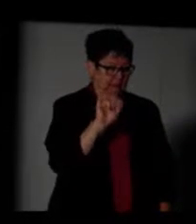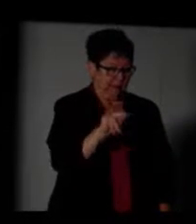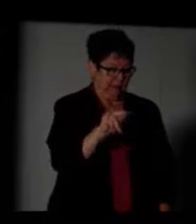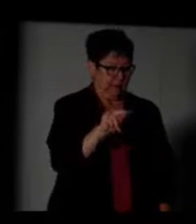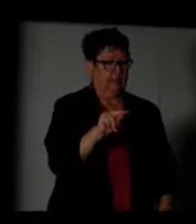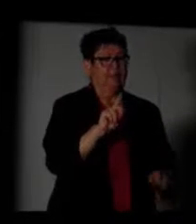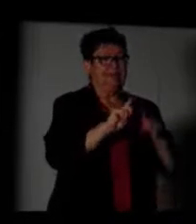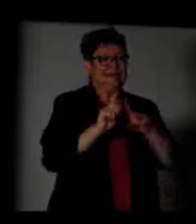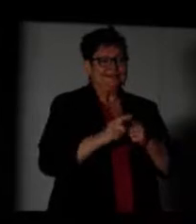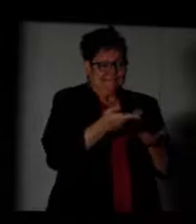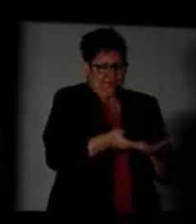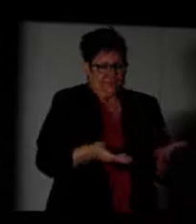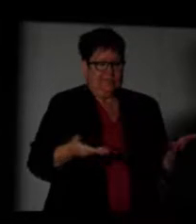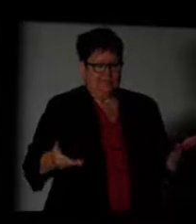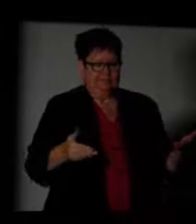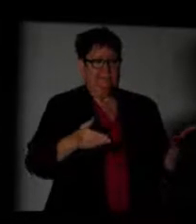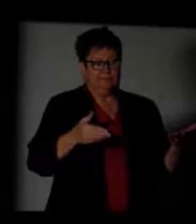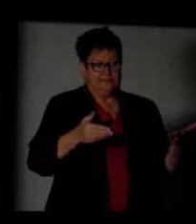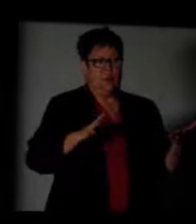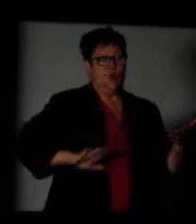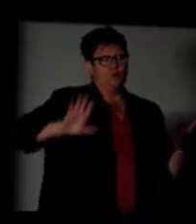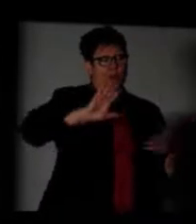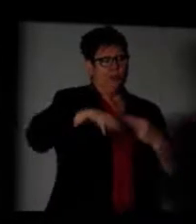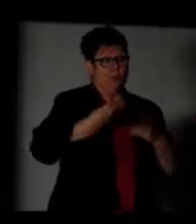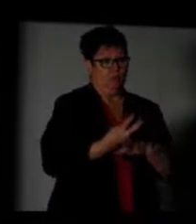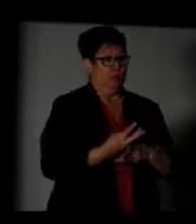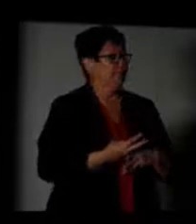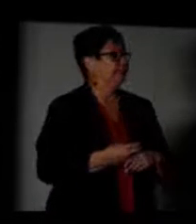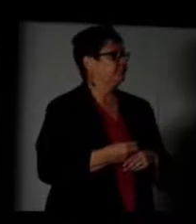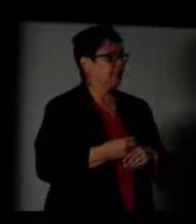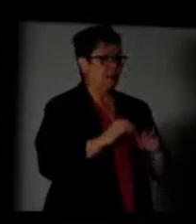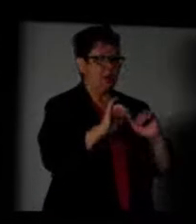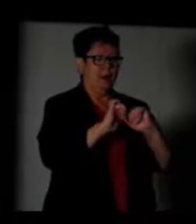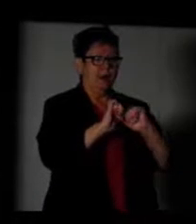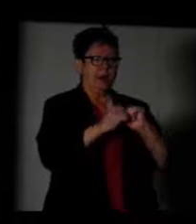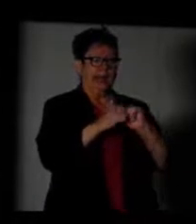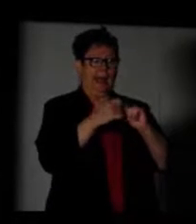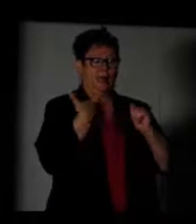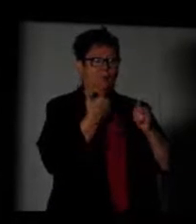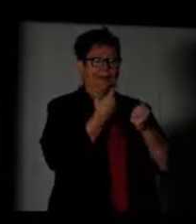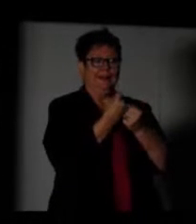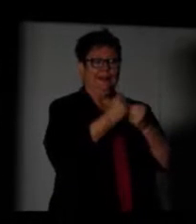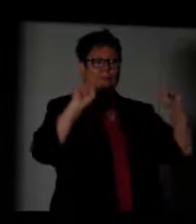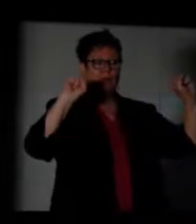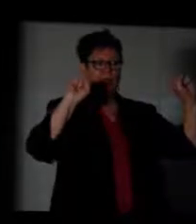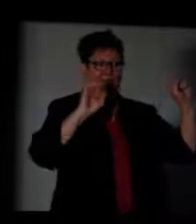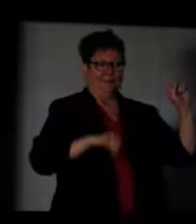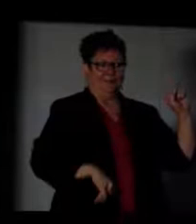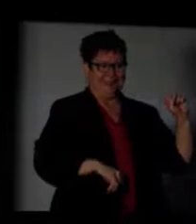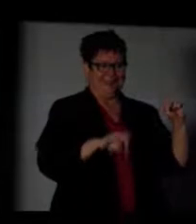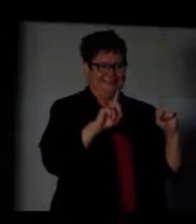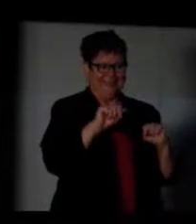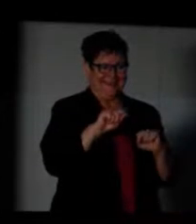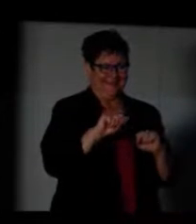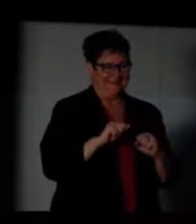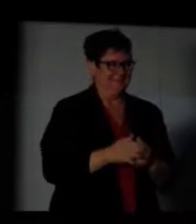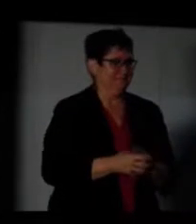of this type, natural history specimens around the world. How are we going to liberate that data?